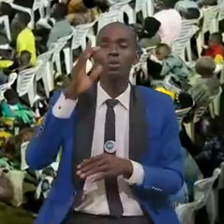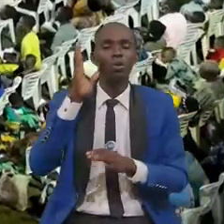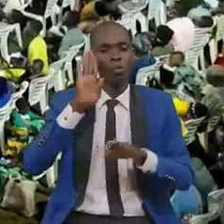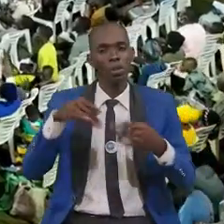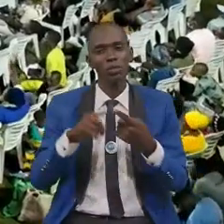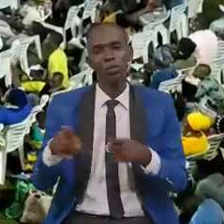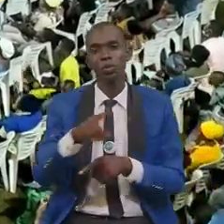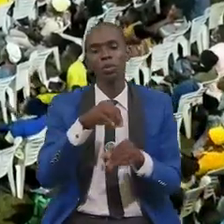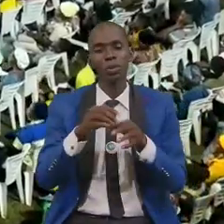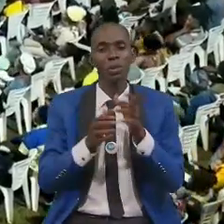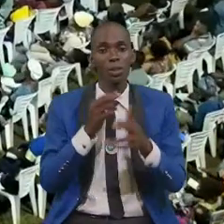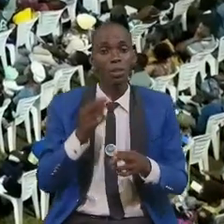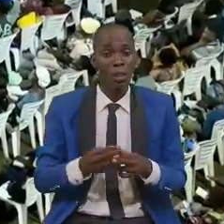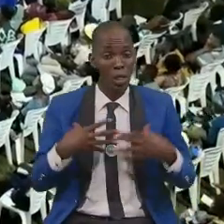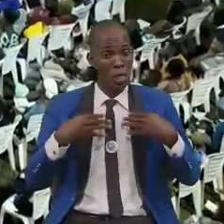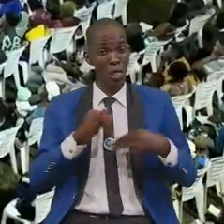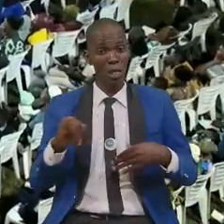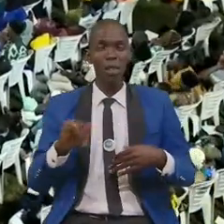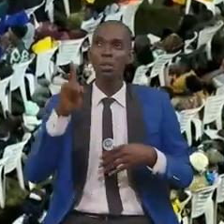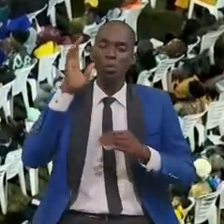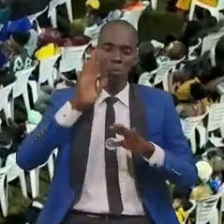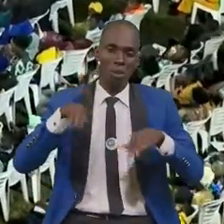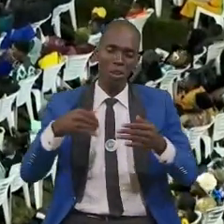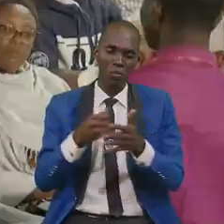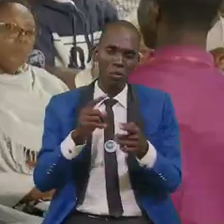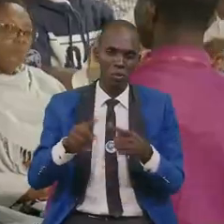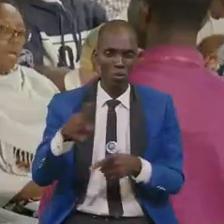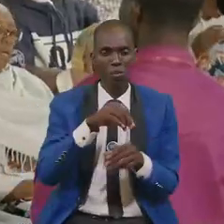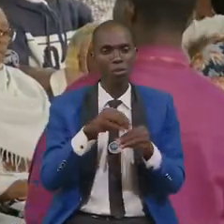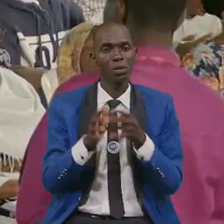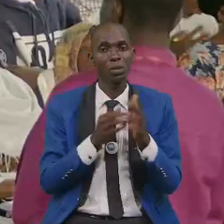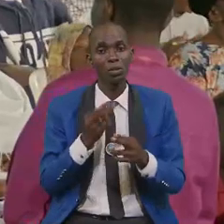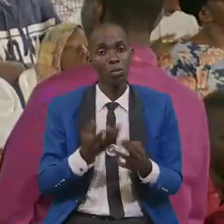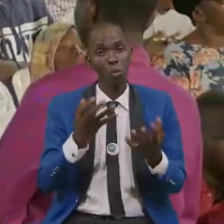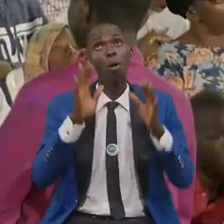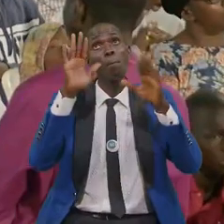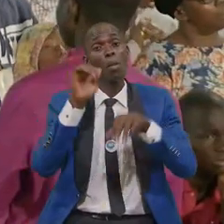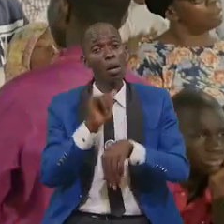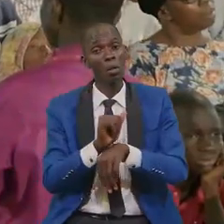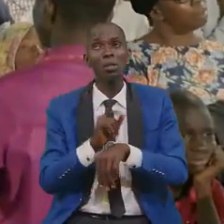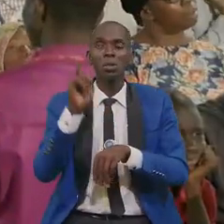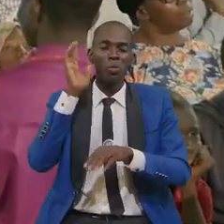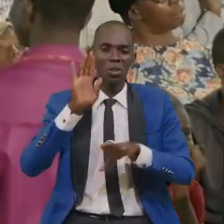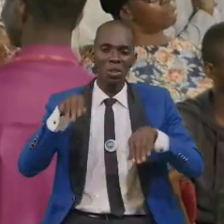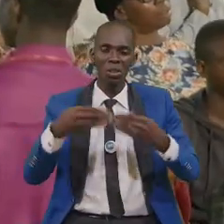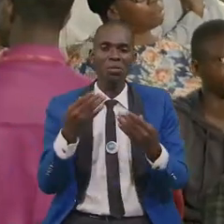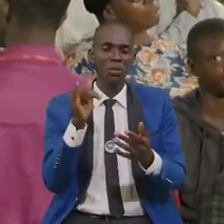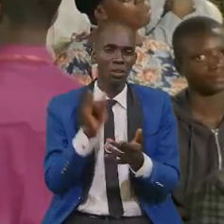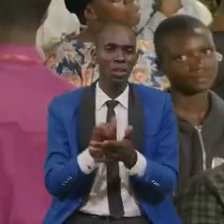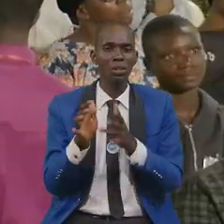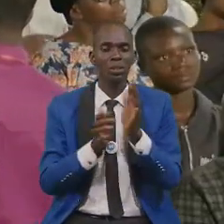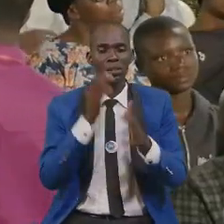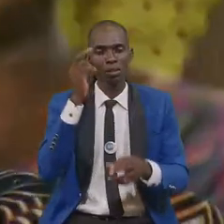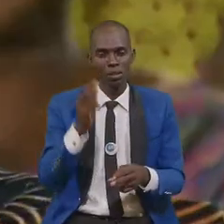Yeah. Healing, that's exactly what God will give you. Miracle, that's exactly what God will give